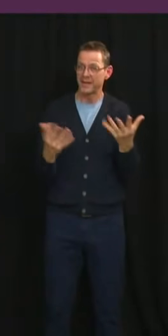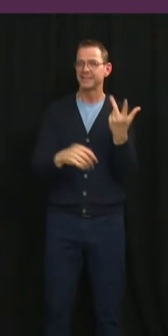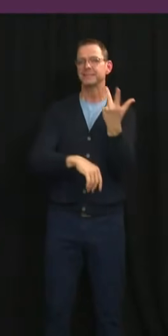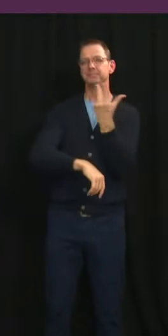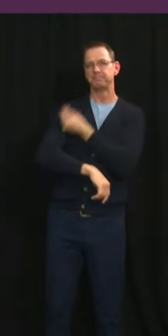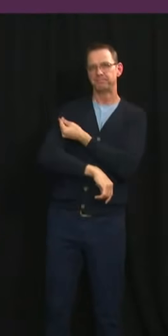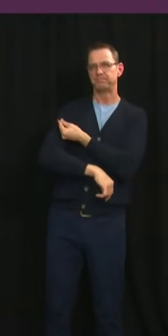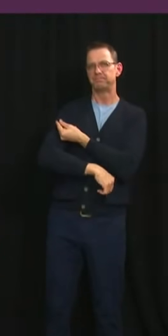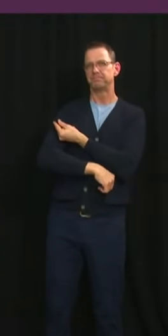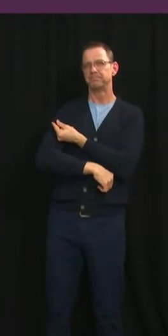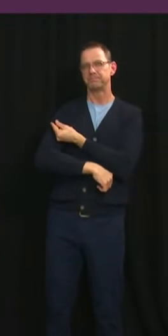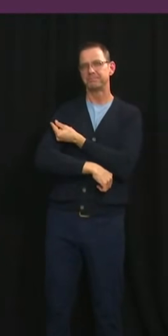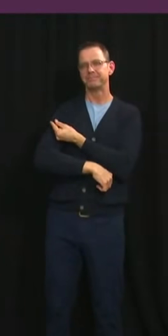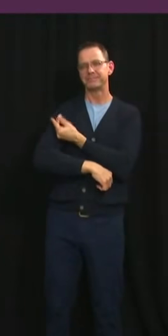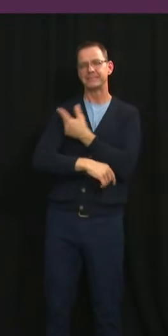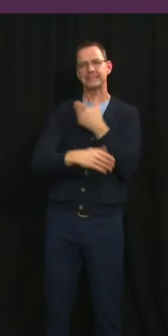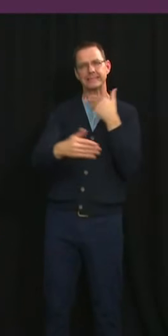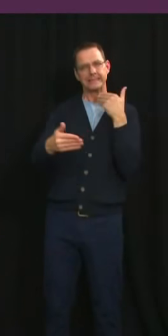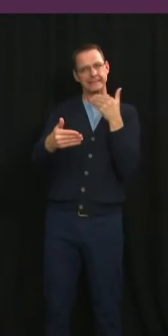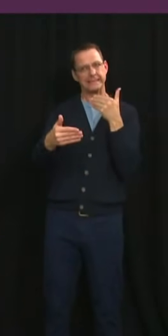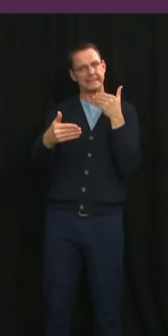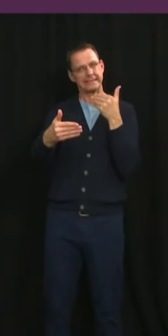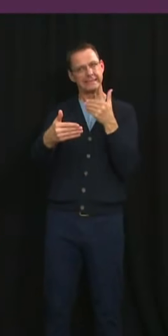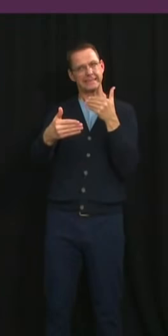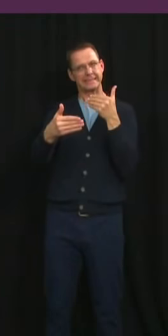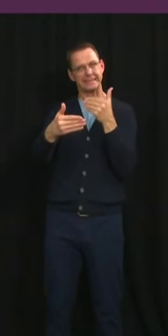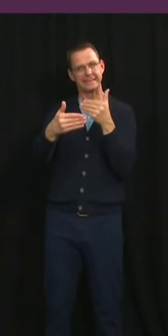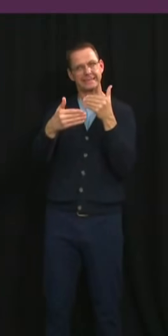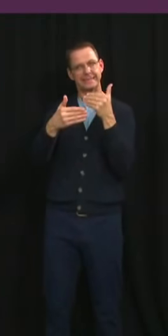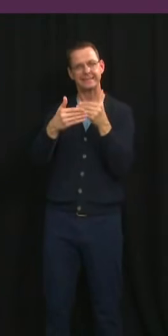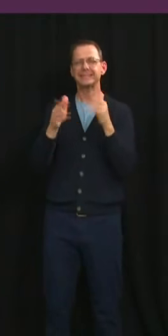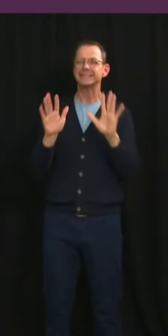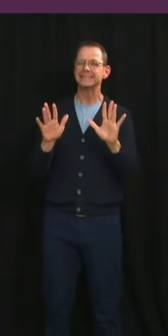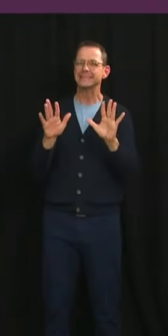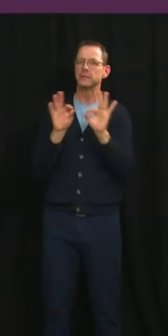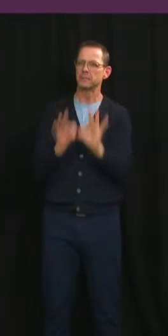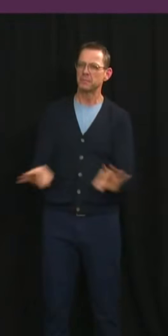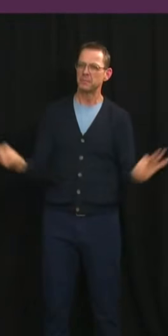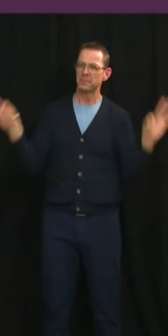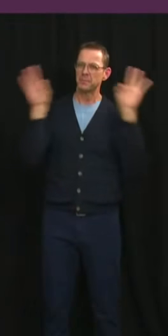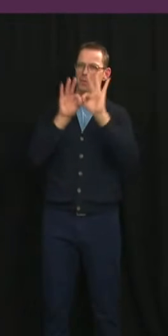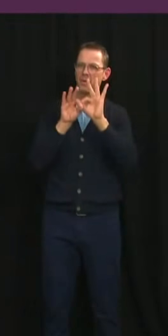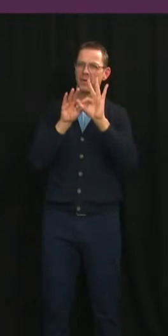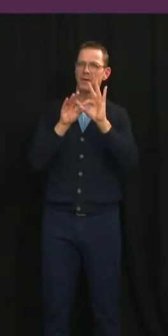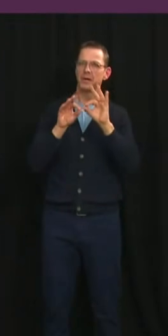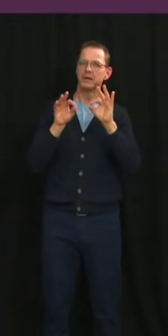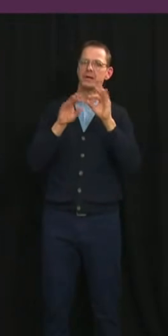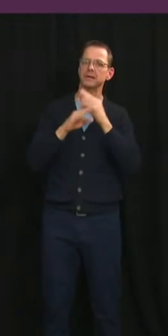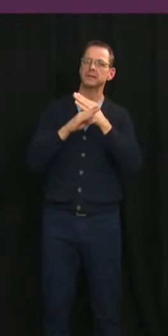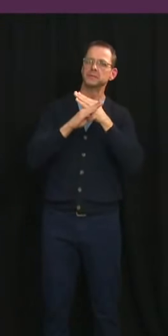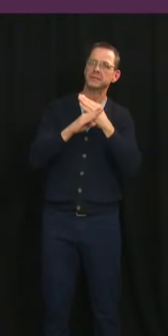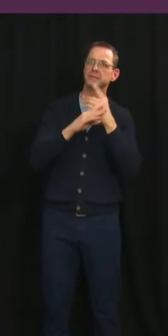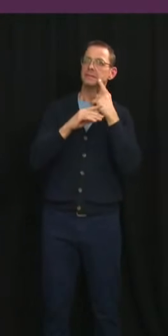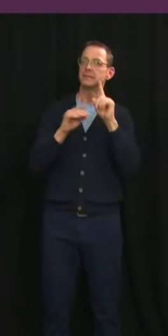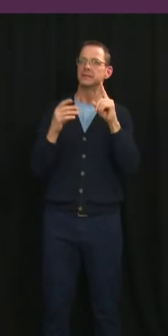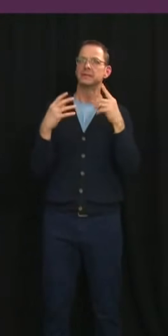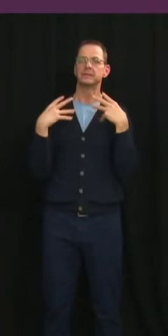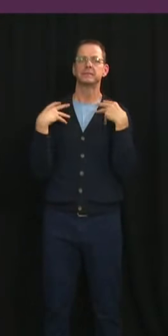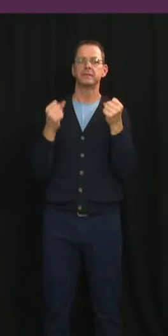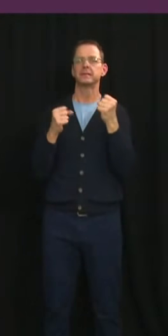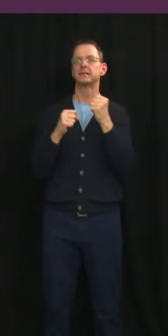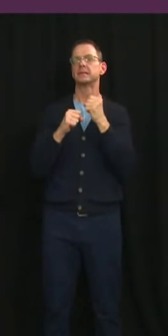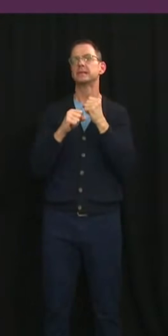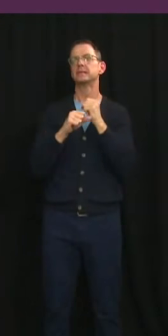protect our healthcare system until we cross the finish line. We've always said that we'll keep an eye on our metrics, both